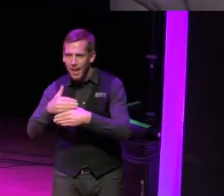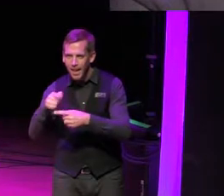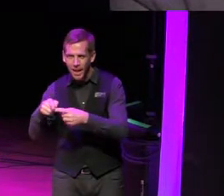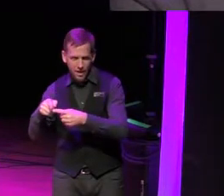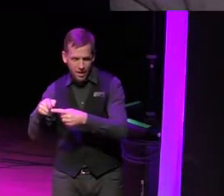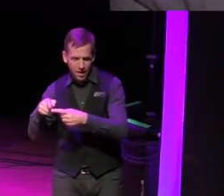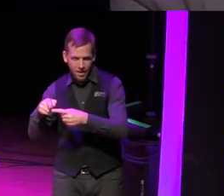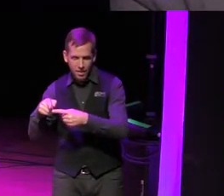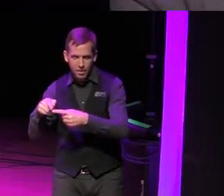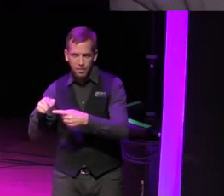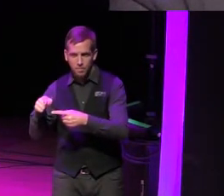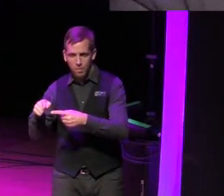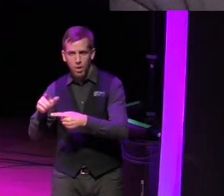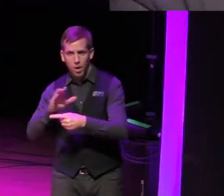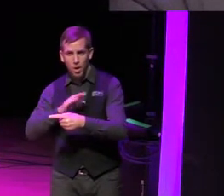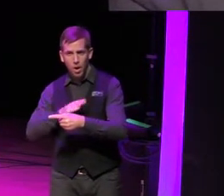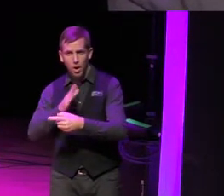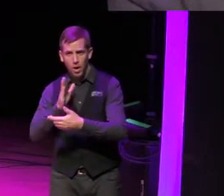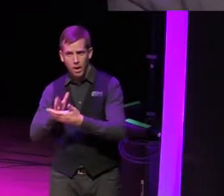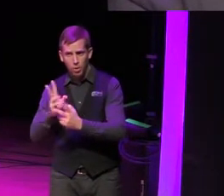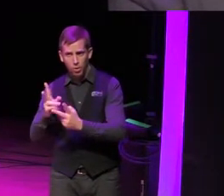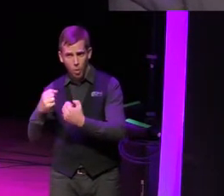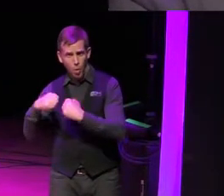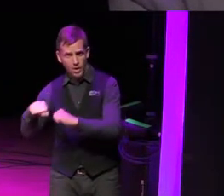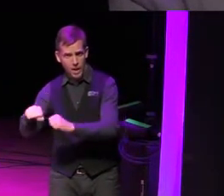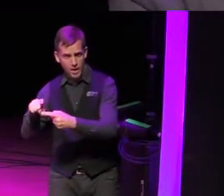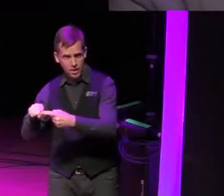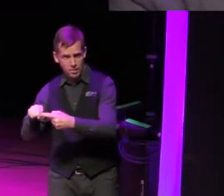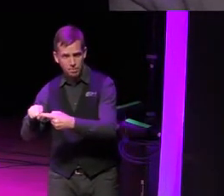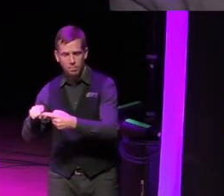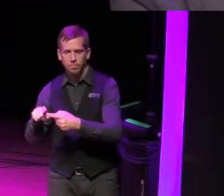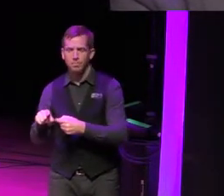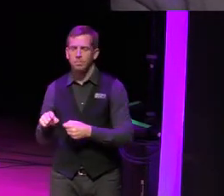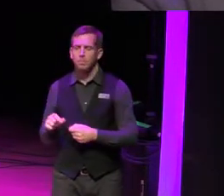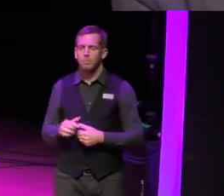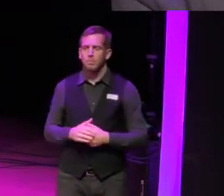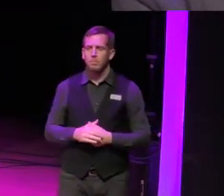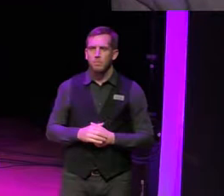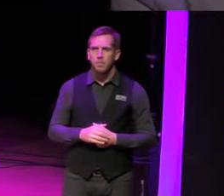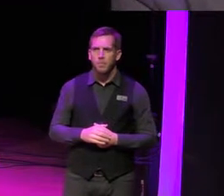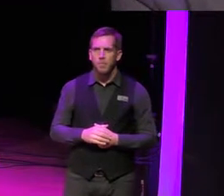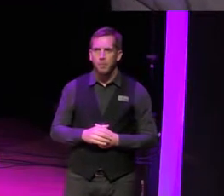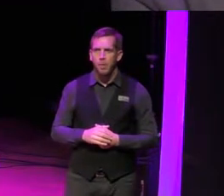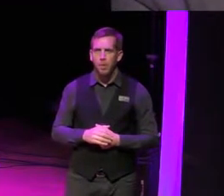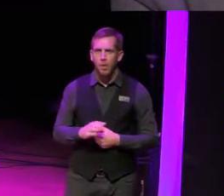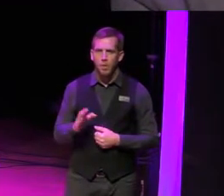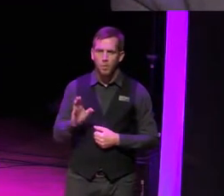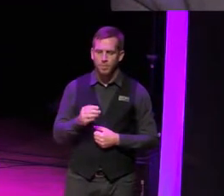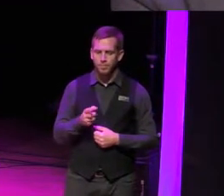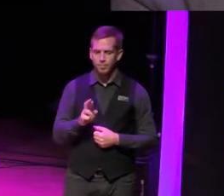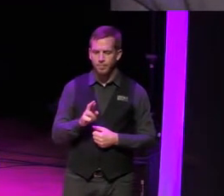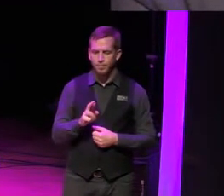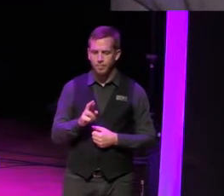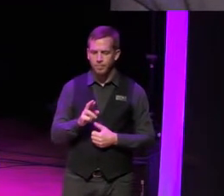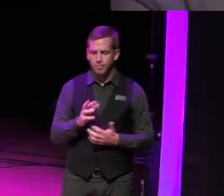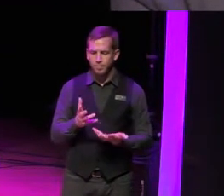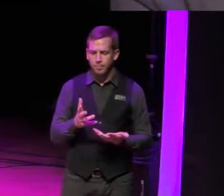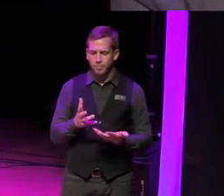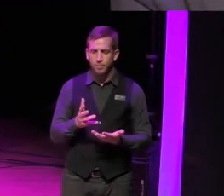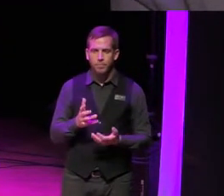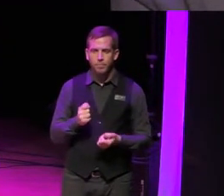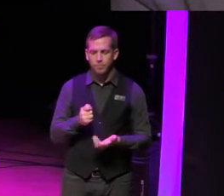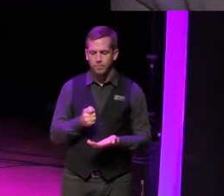on that conduct and take appropriate remedial action. Whenever I made decisions around